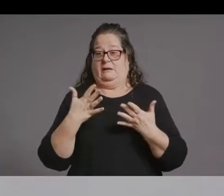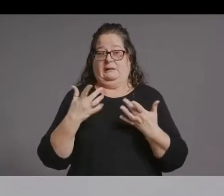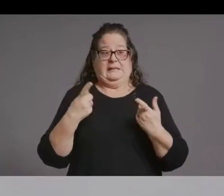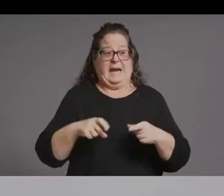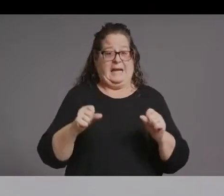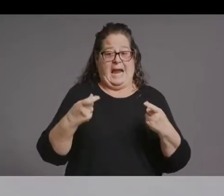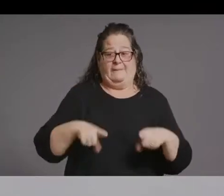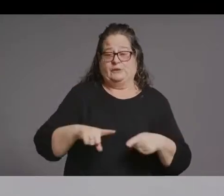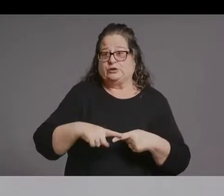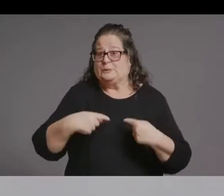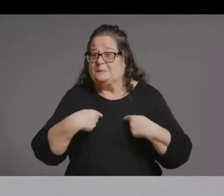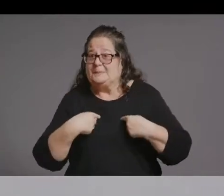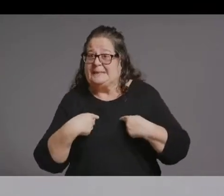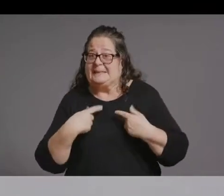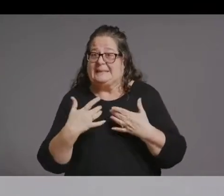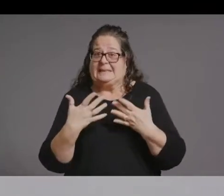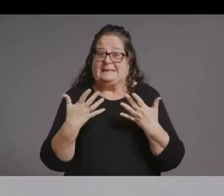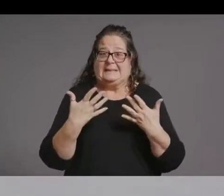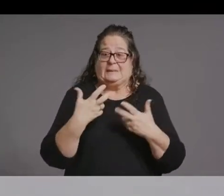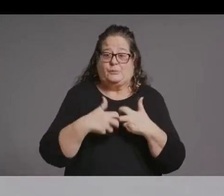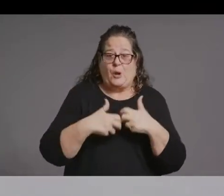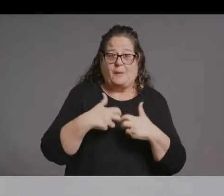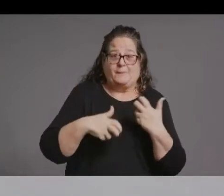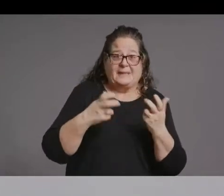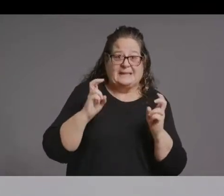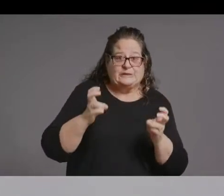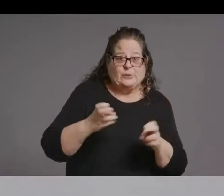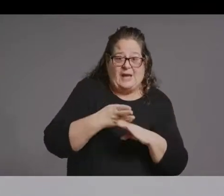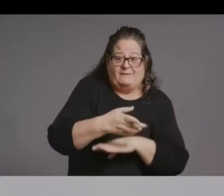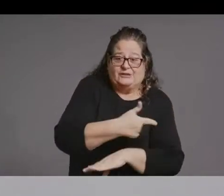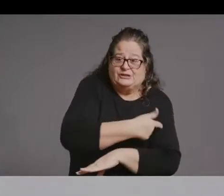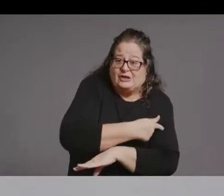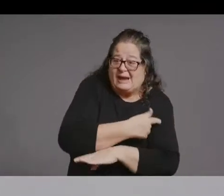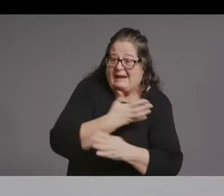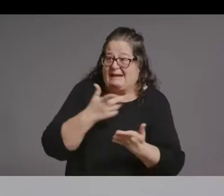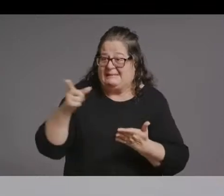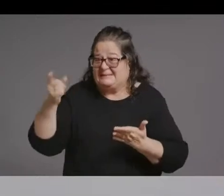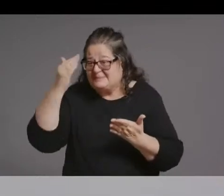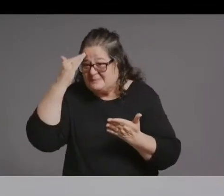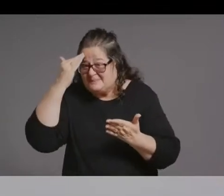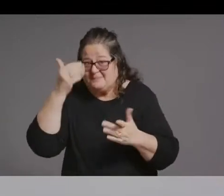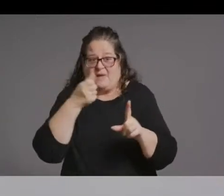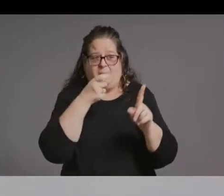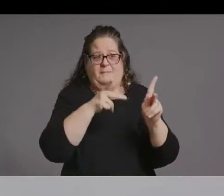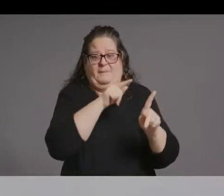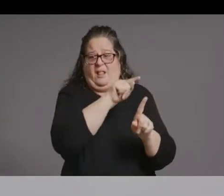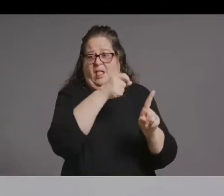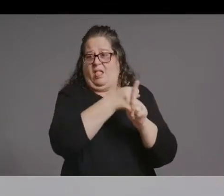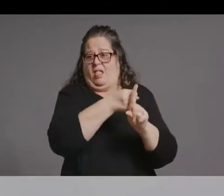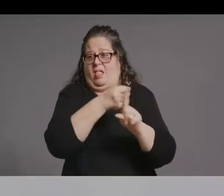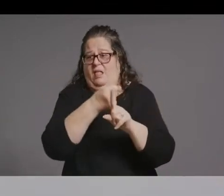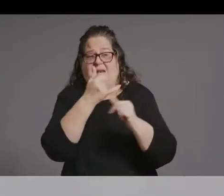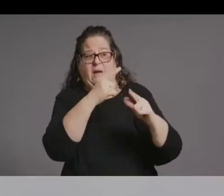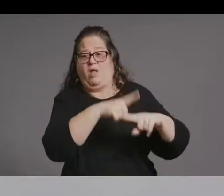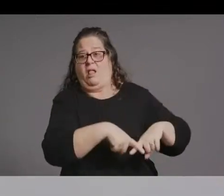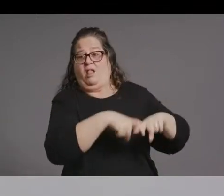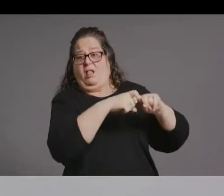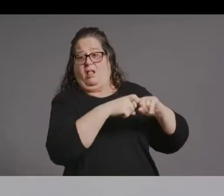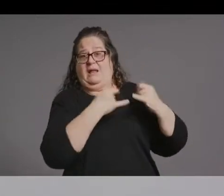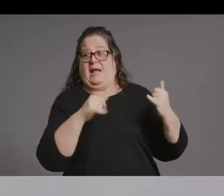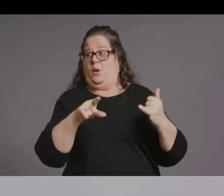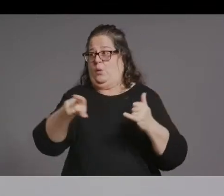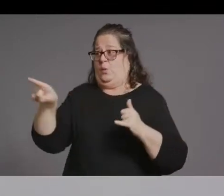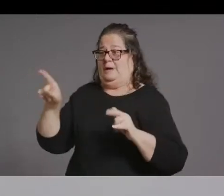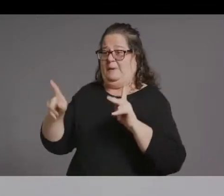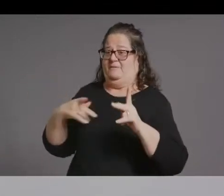very few cases that caused the pause are investigated, or are you worried that they